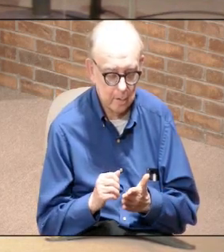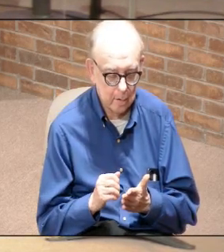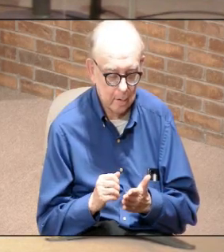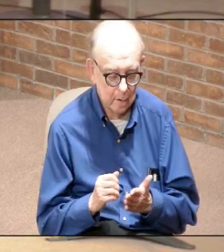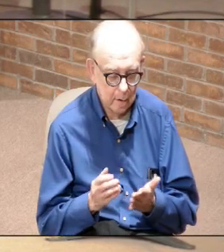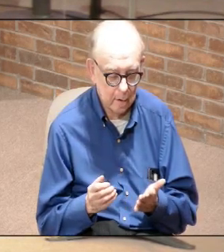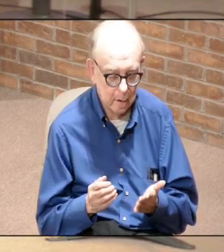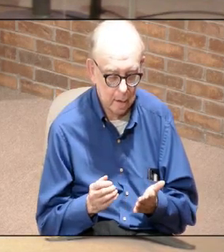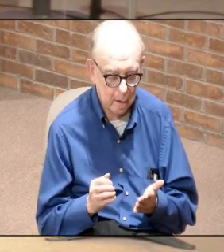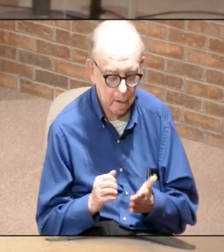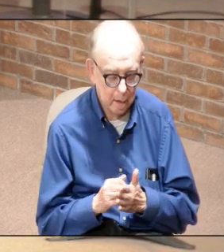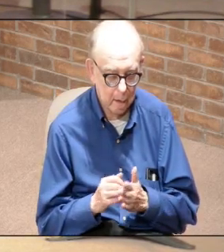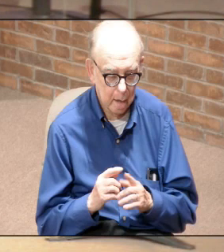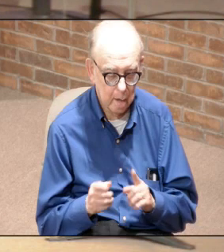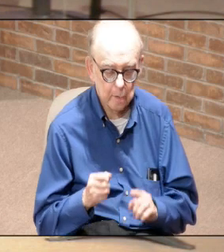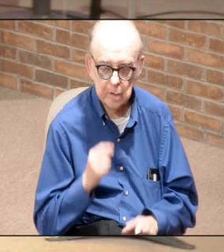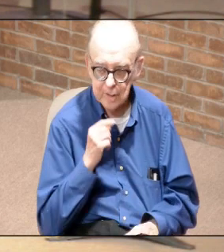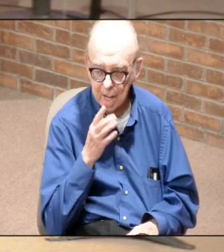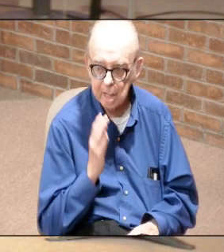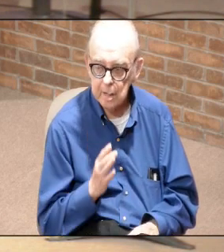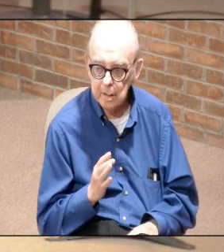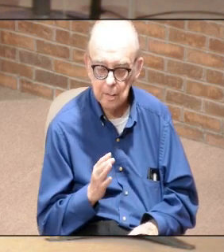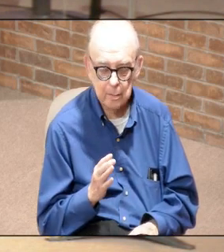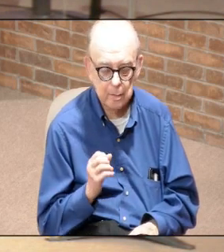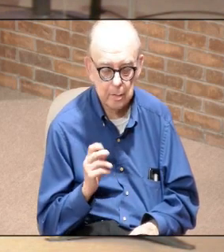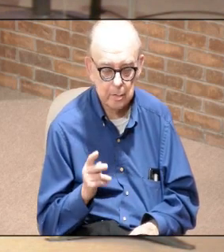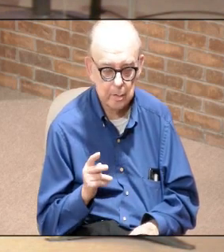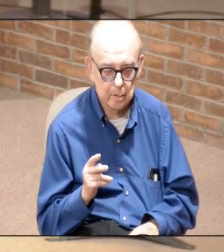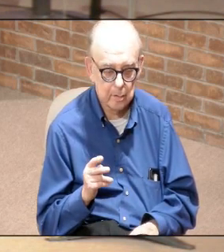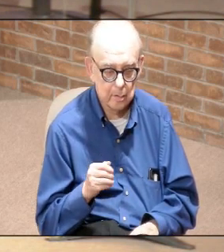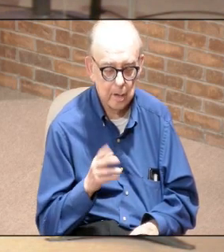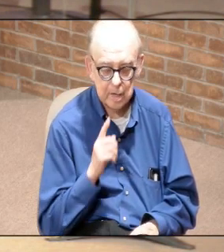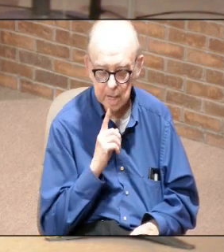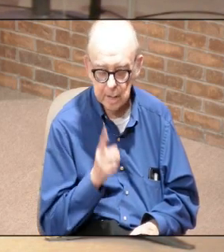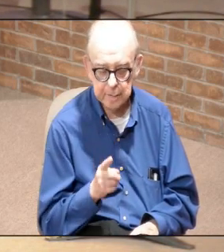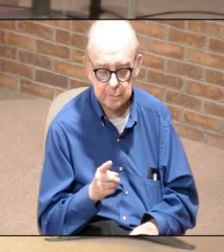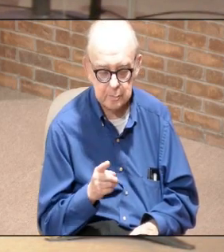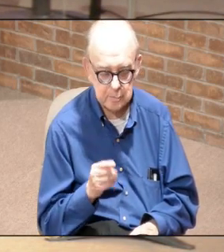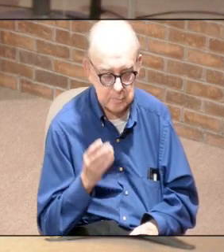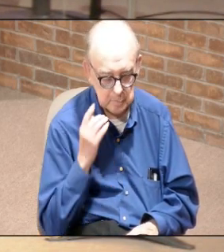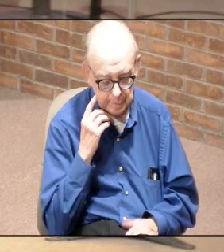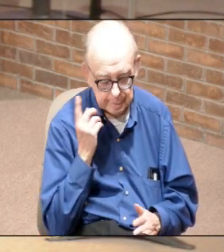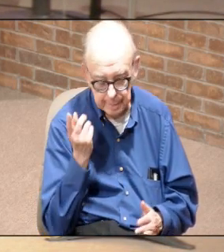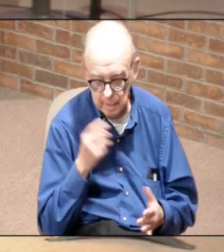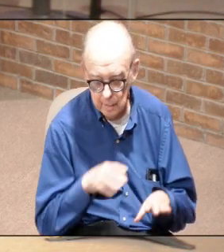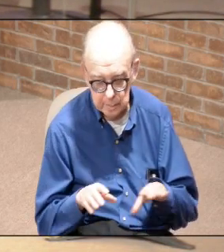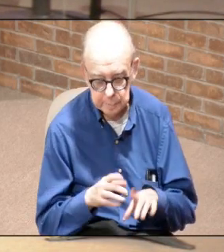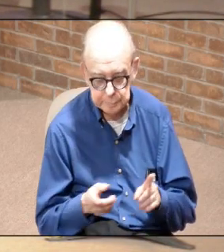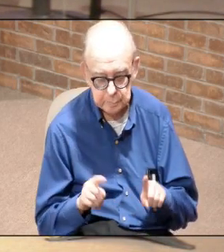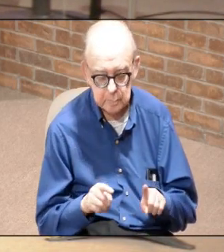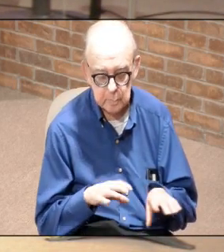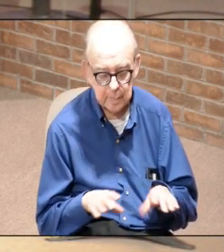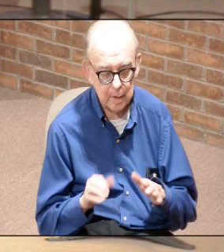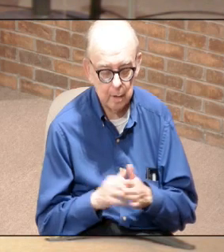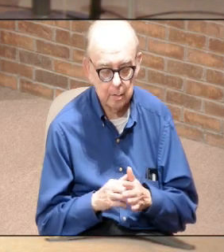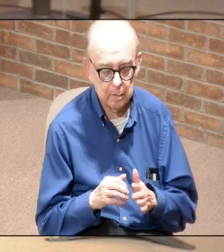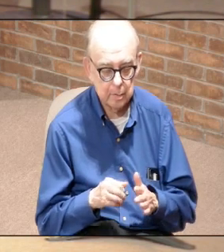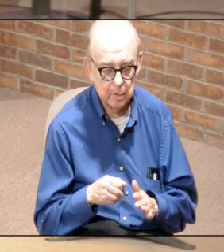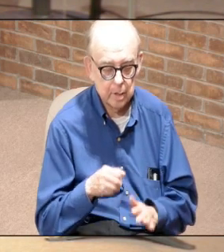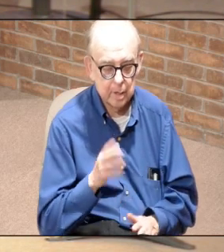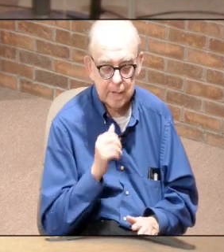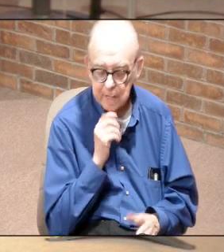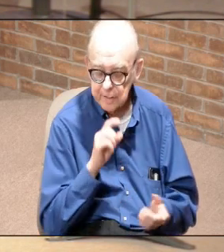he's not a guy, but is God. Okay? He is real. He knew what he was doing when he did it, and he